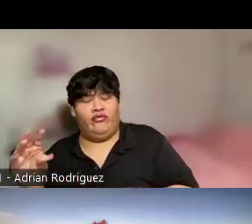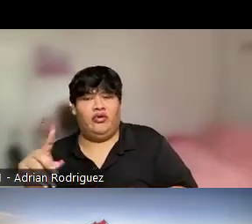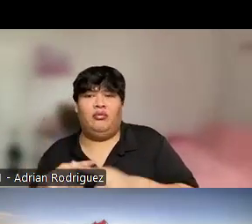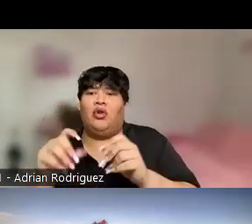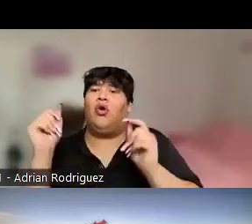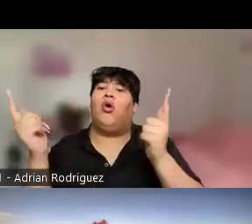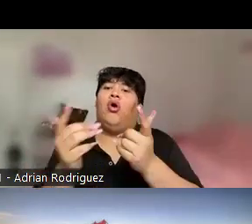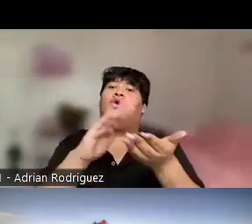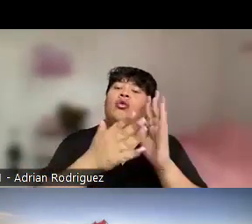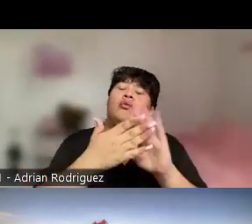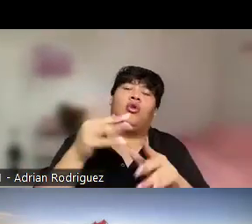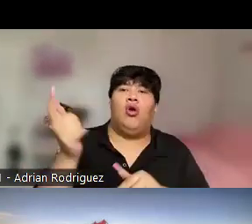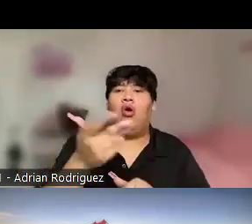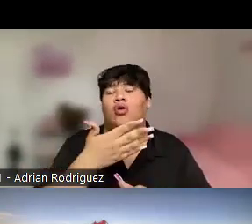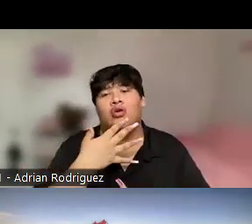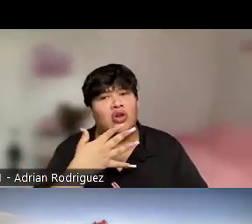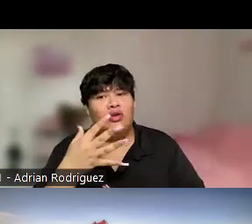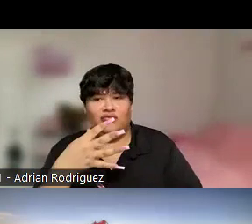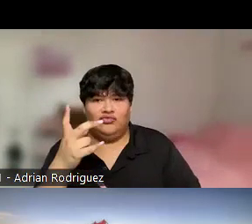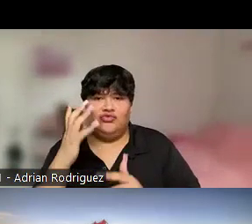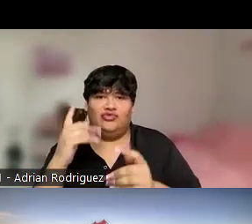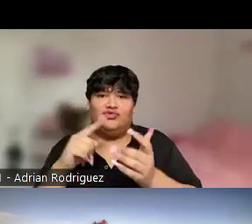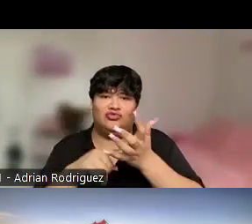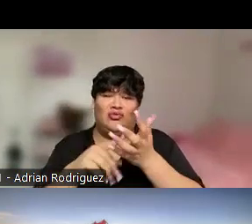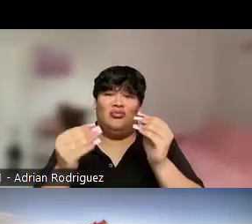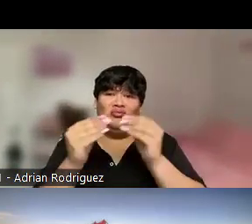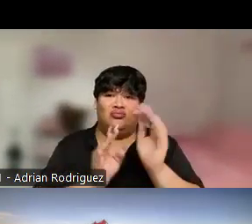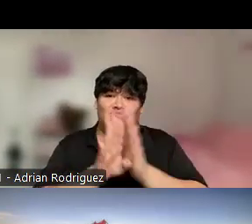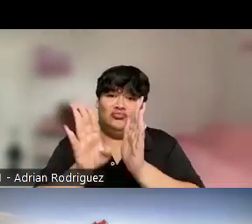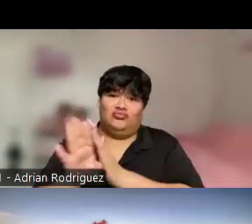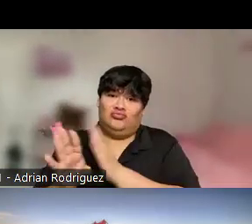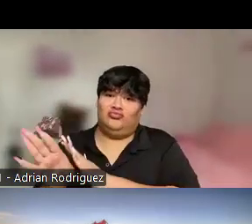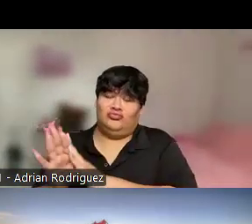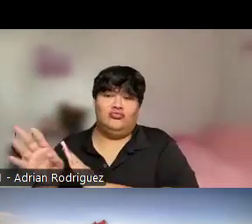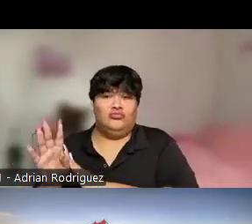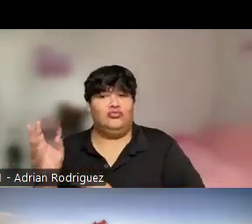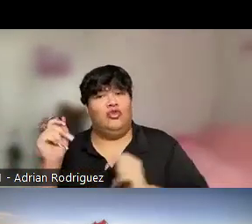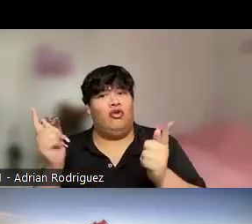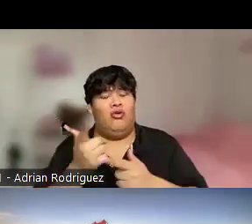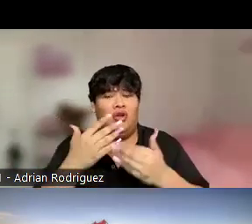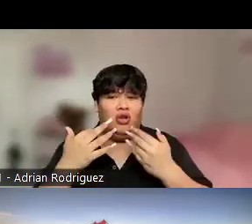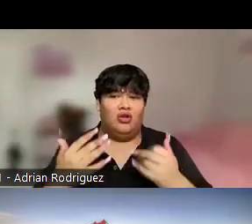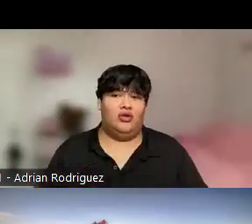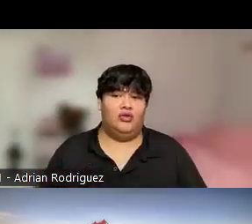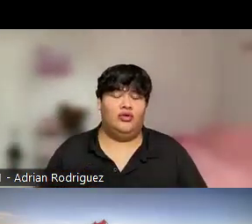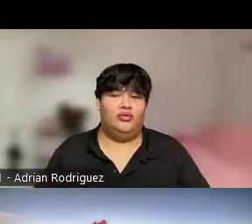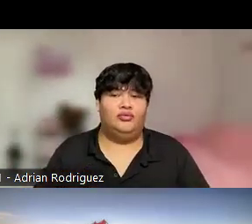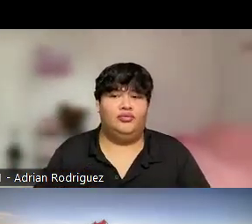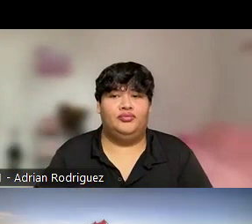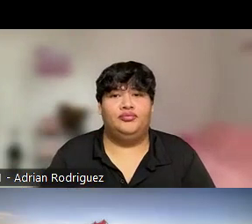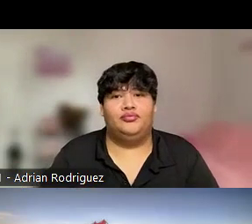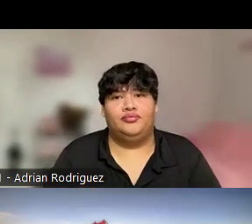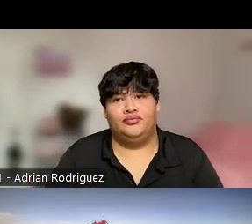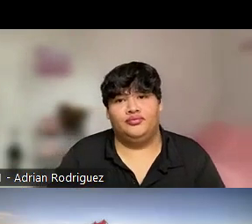communities of color show steep trajectories of increase in Alzheimer's dementia across these decades. So the next